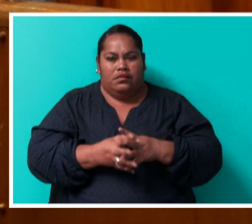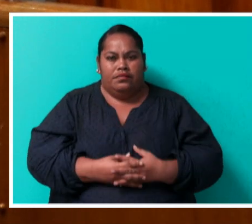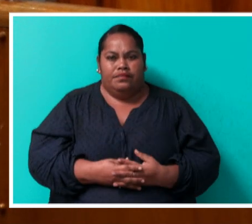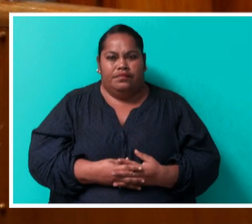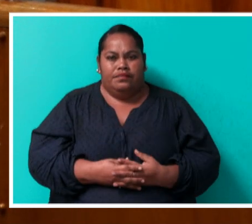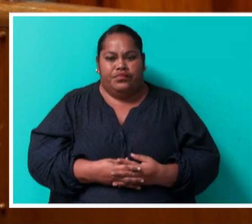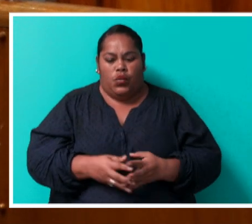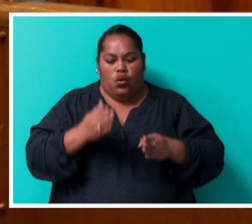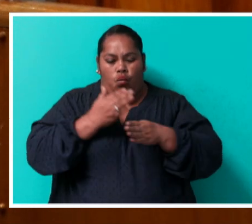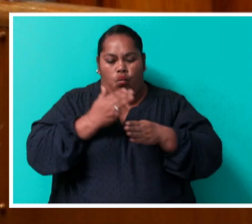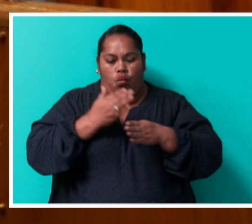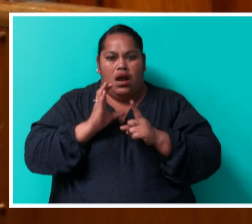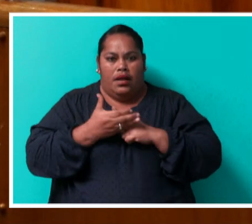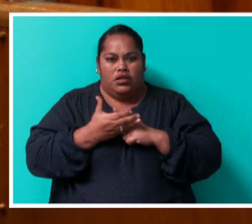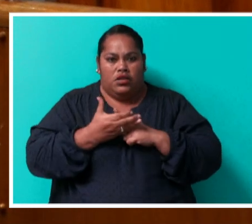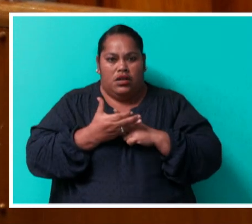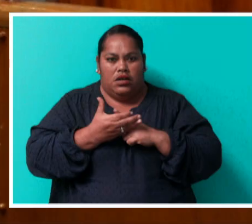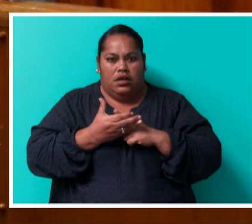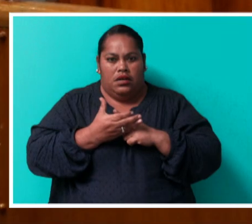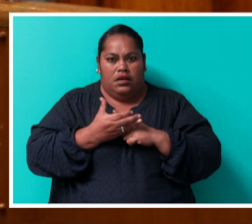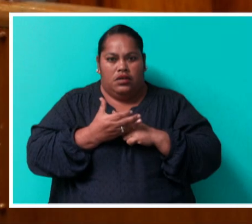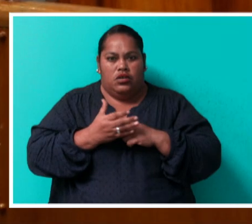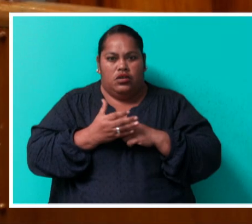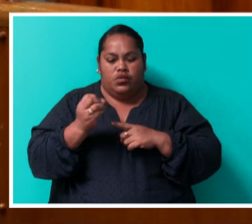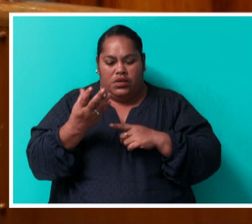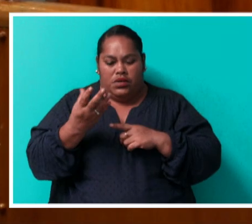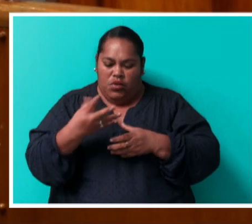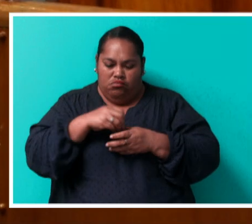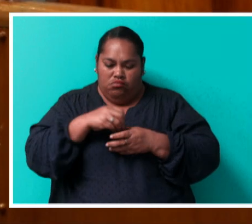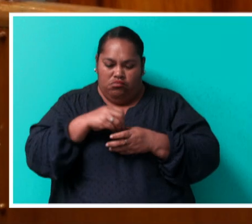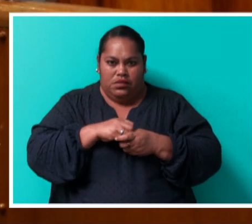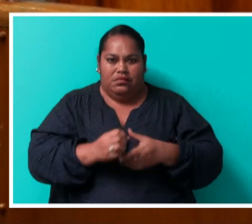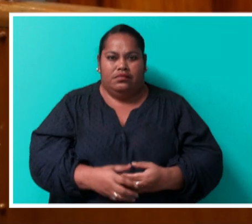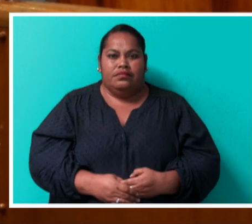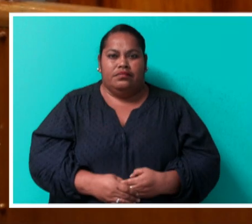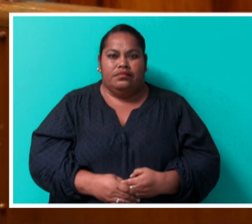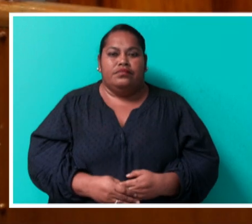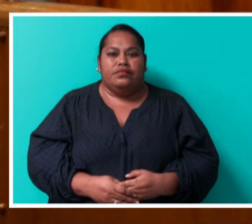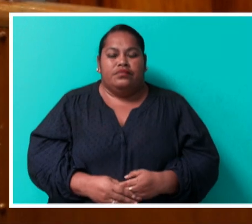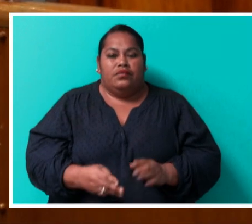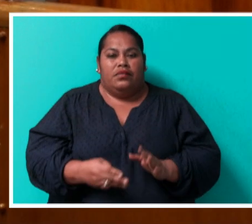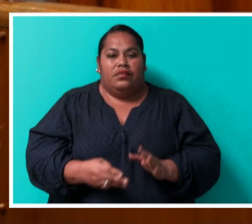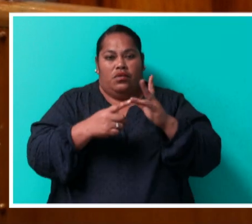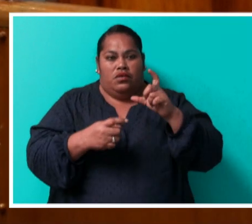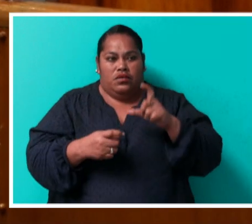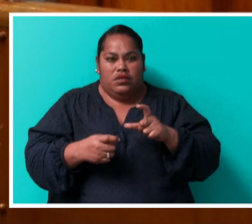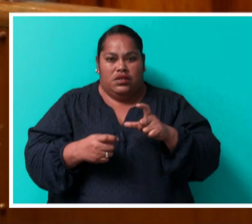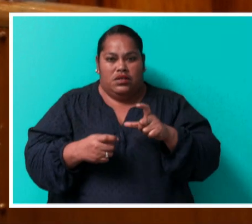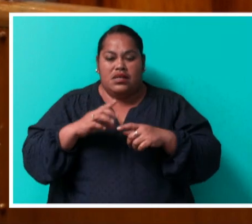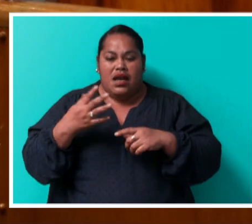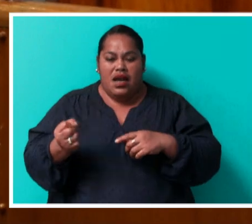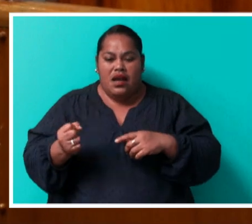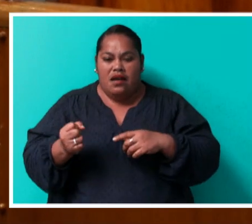work culture, or their values into our own work culture. The MOC initiative addresses critical